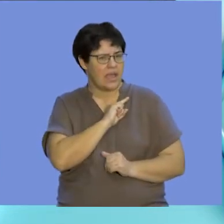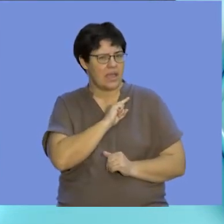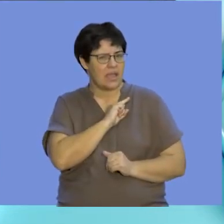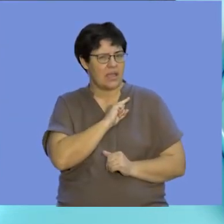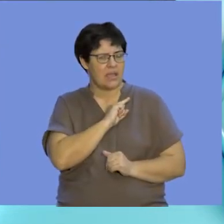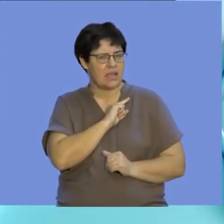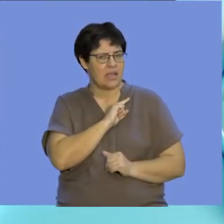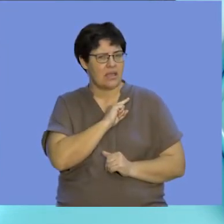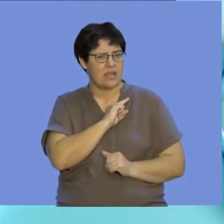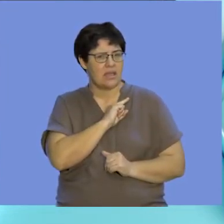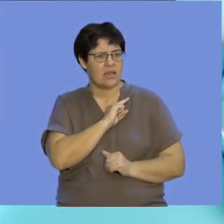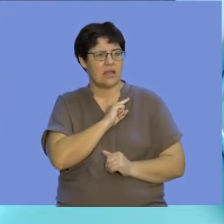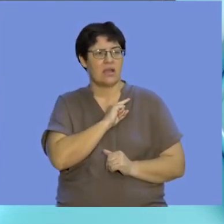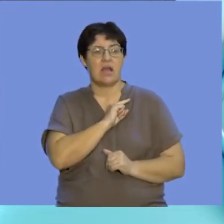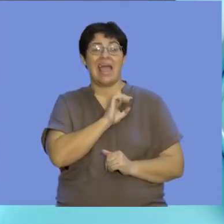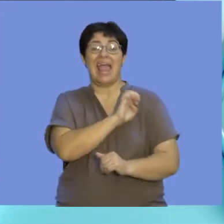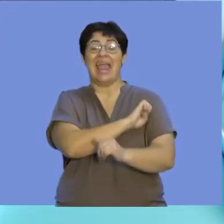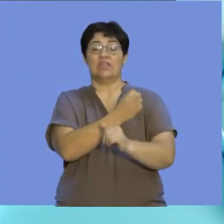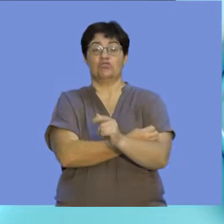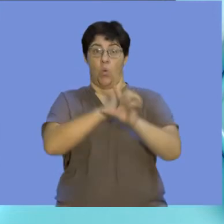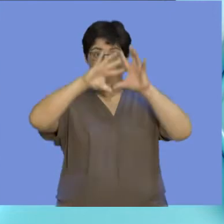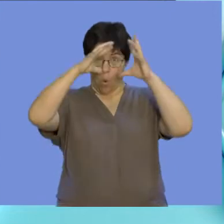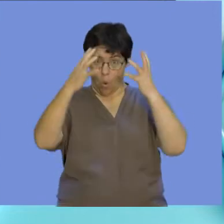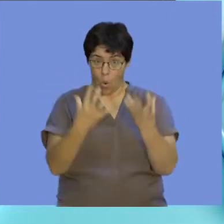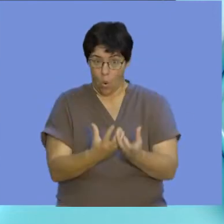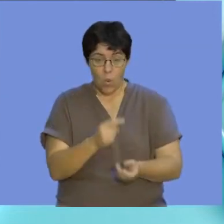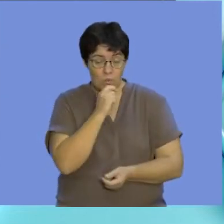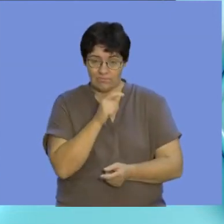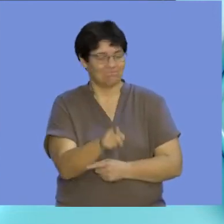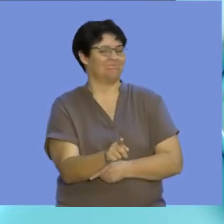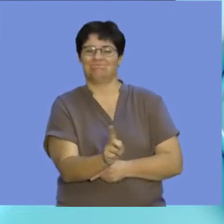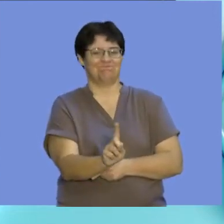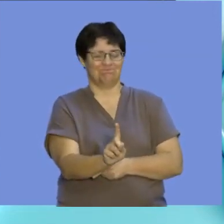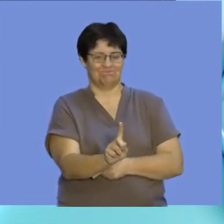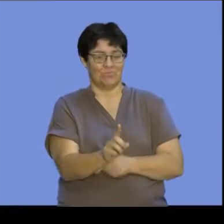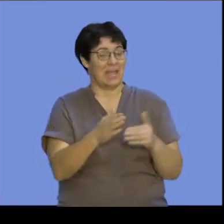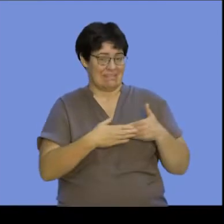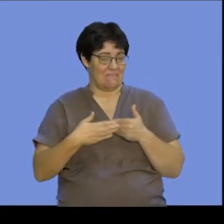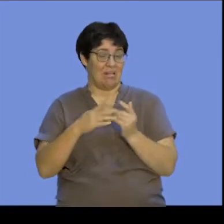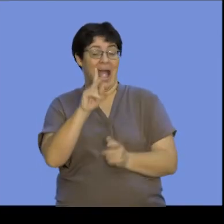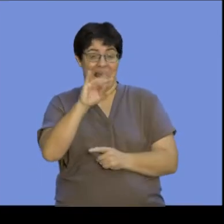energy as a whole. Be very careful. So,